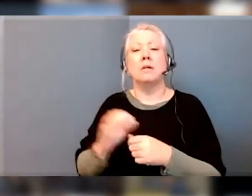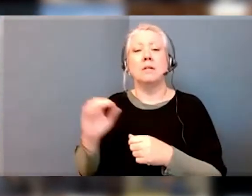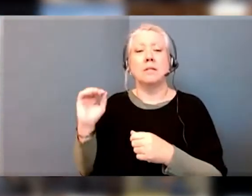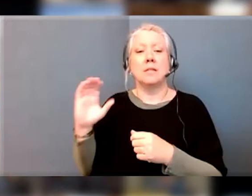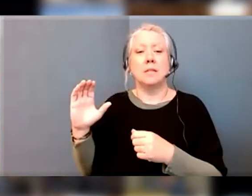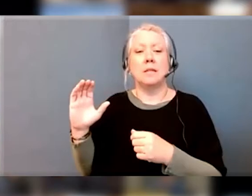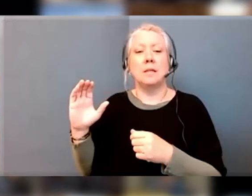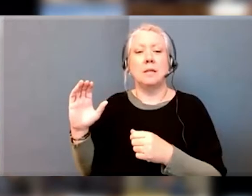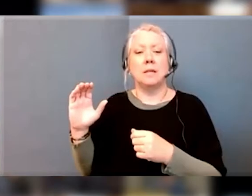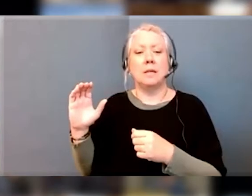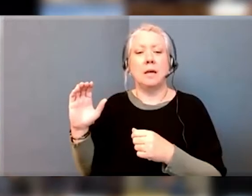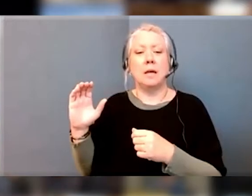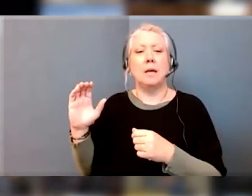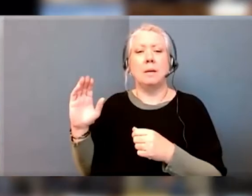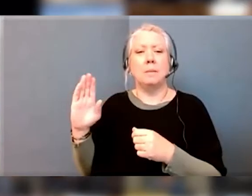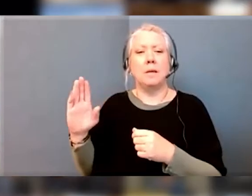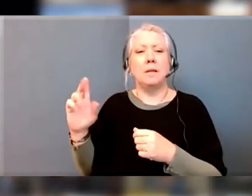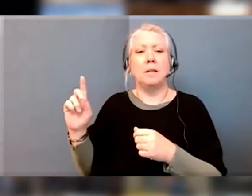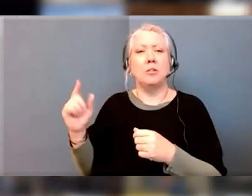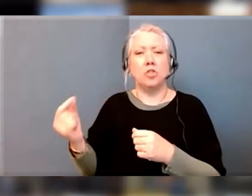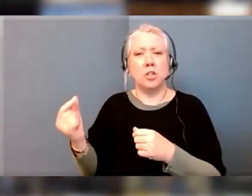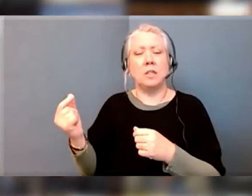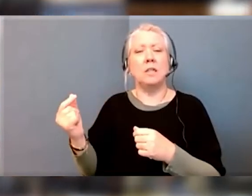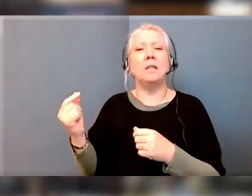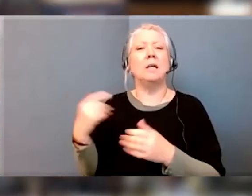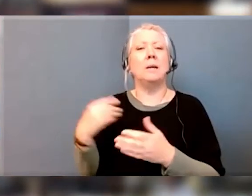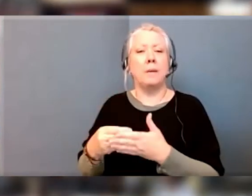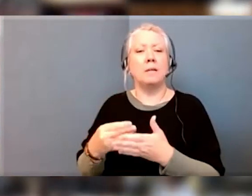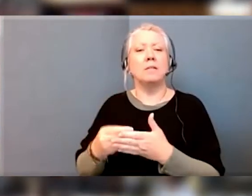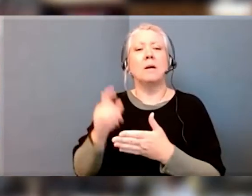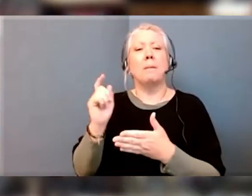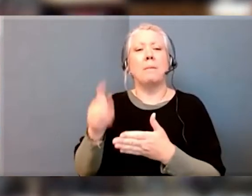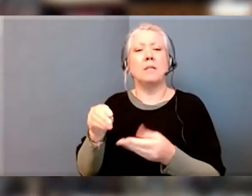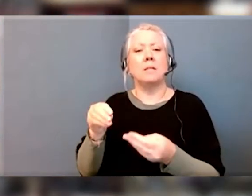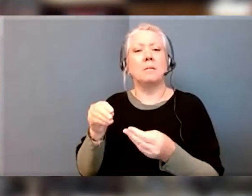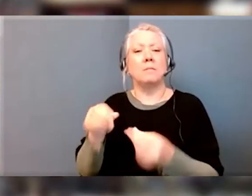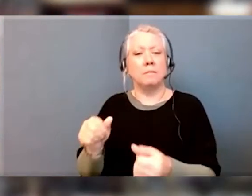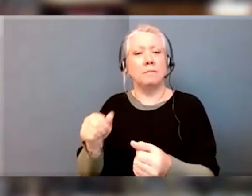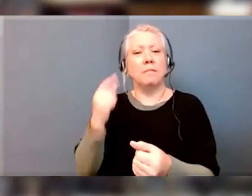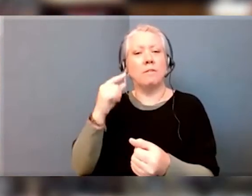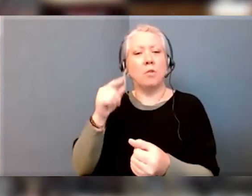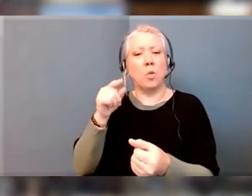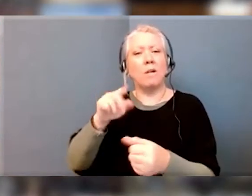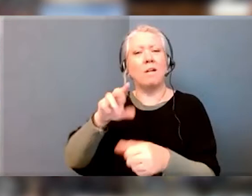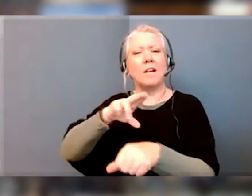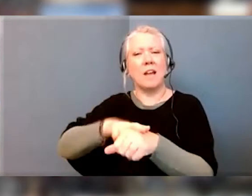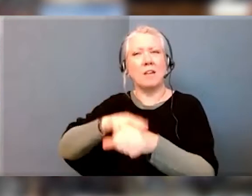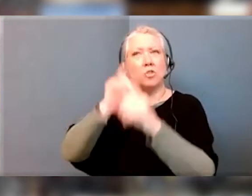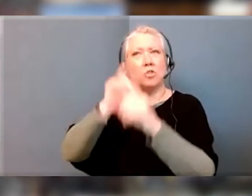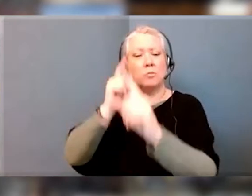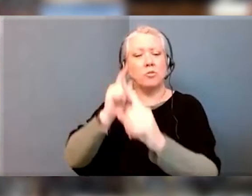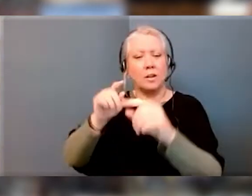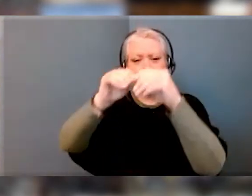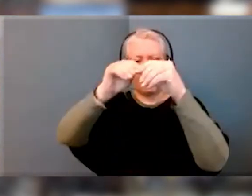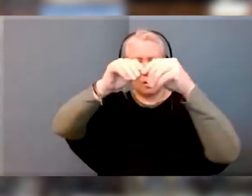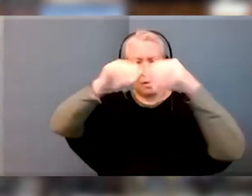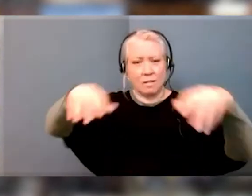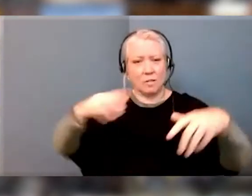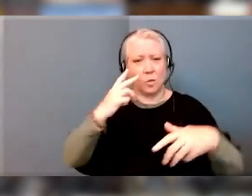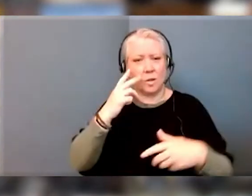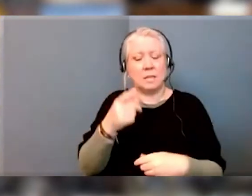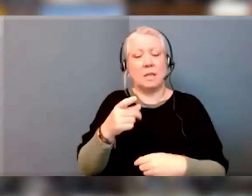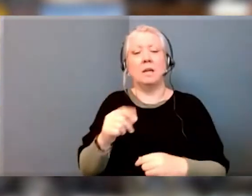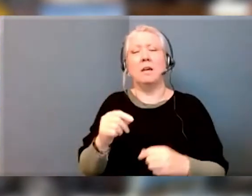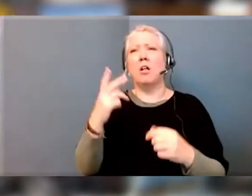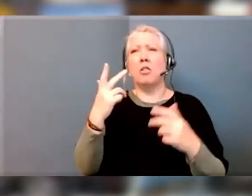funds have to fall under this umbrella, what's called national objectives. And there's sort of three buckets. The one we'll concentrate most